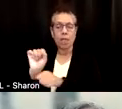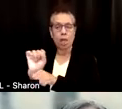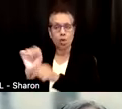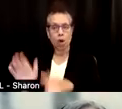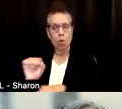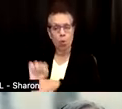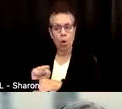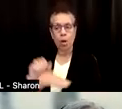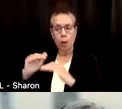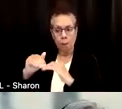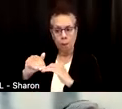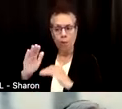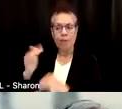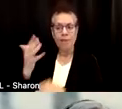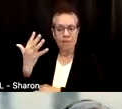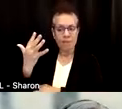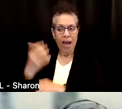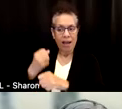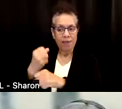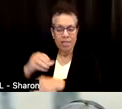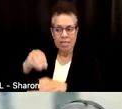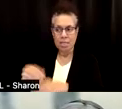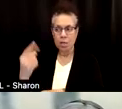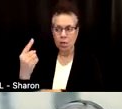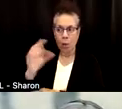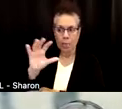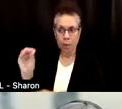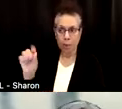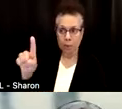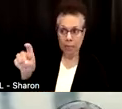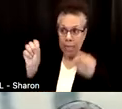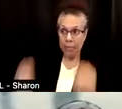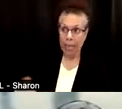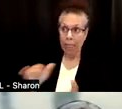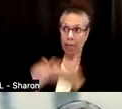years in the same company? Can one of our panelists answer that?